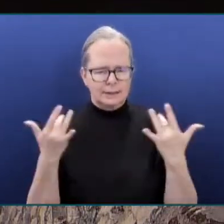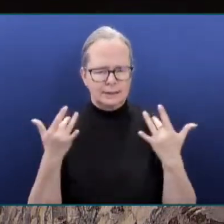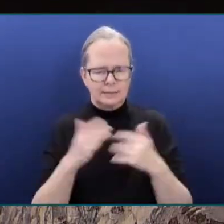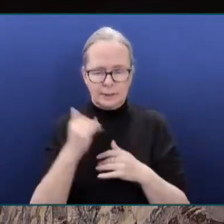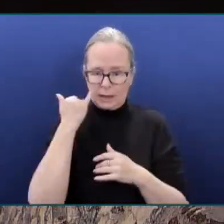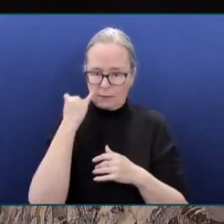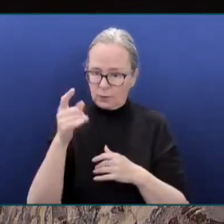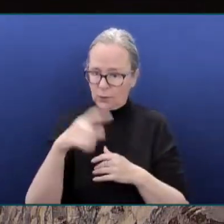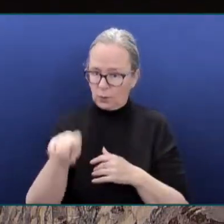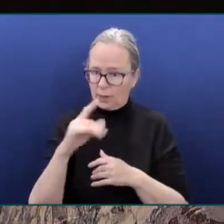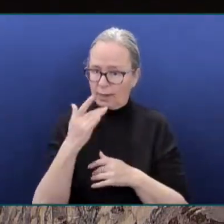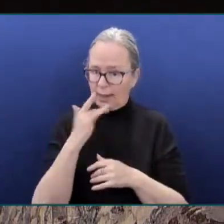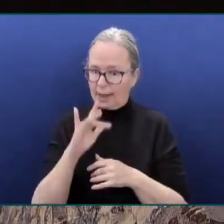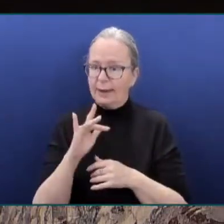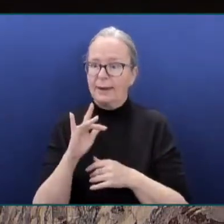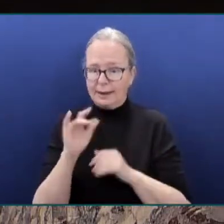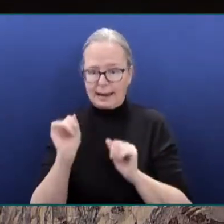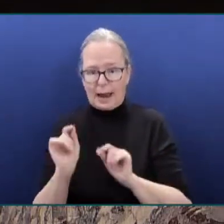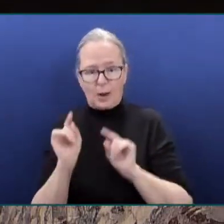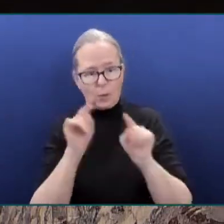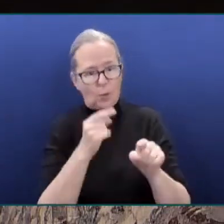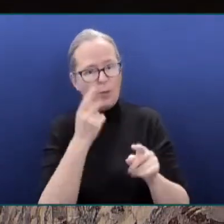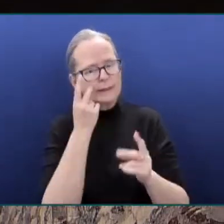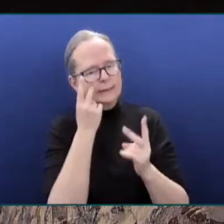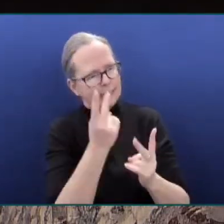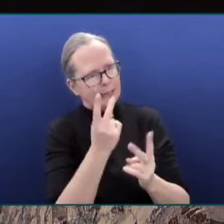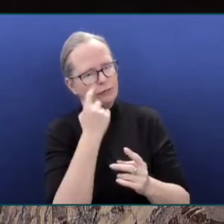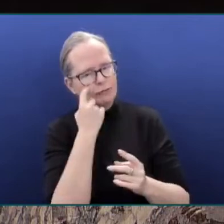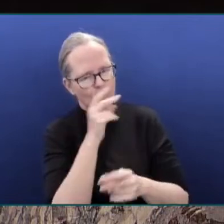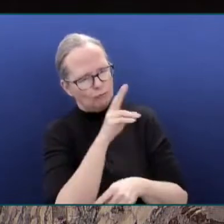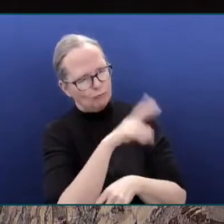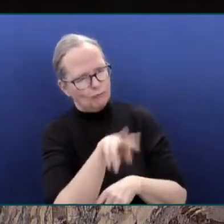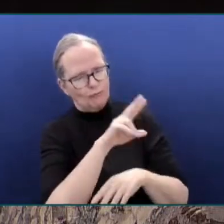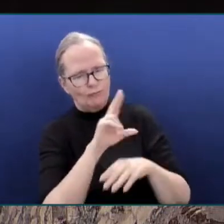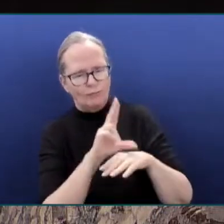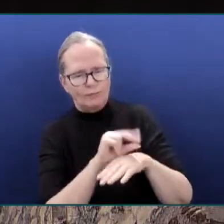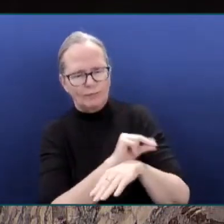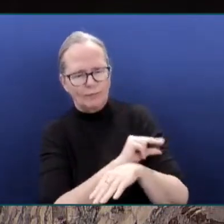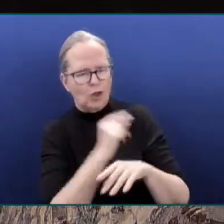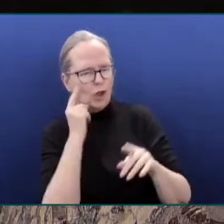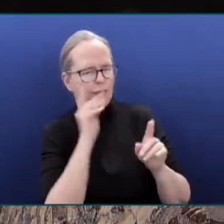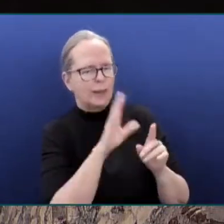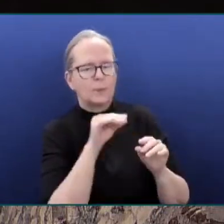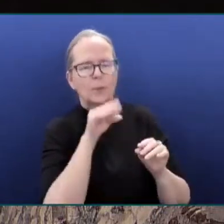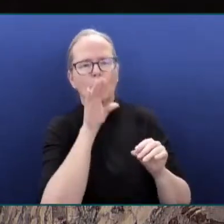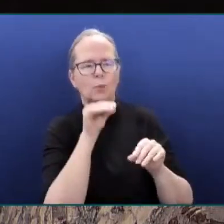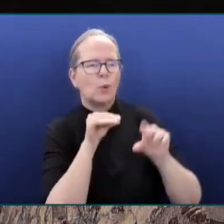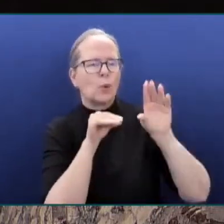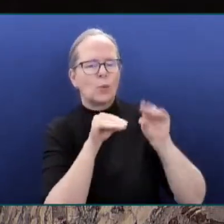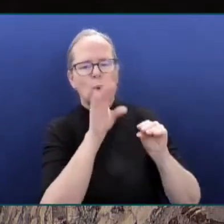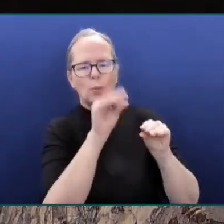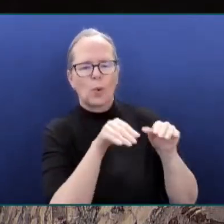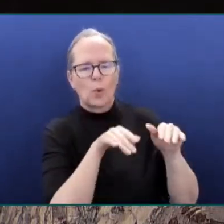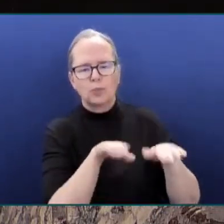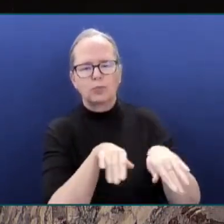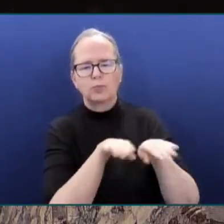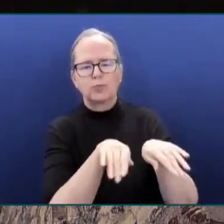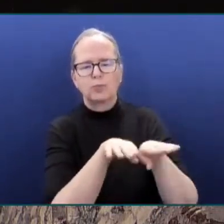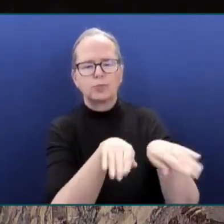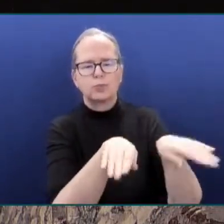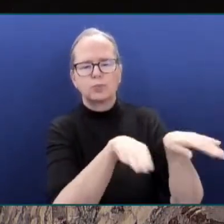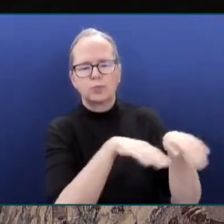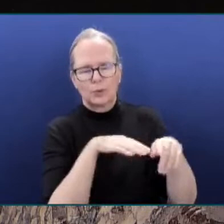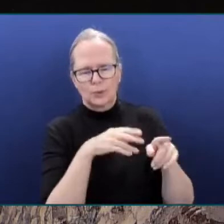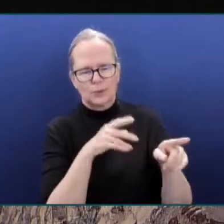you hear that clink, clink, and see a croak of brants, remember how important it is that we keep space for nature, because we are